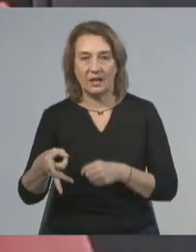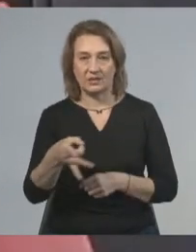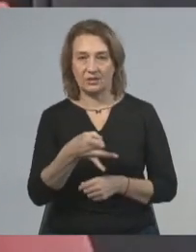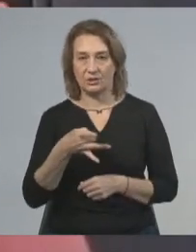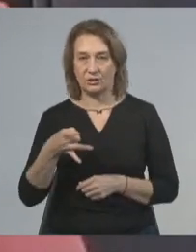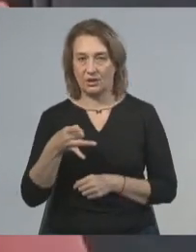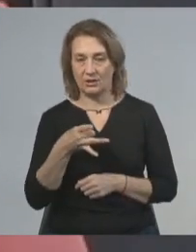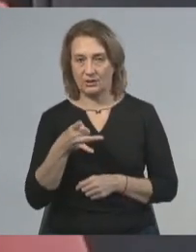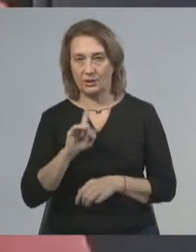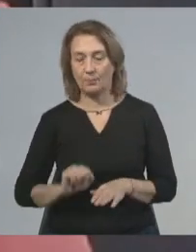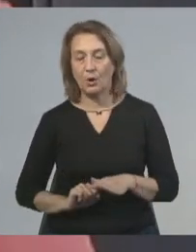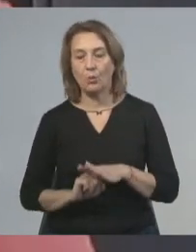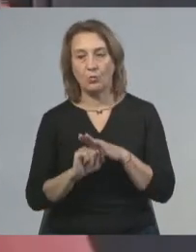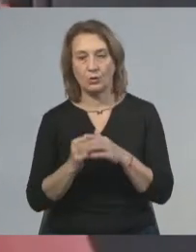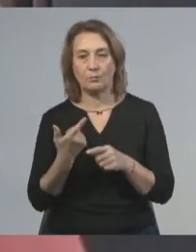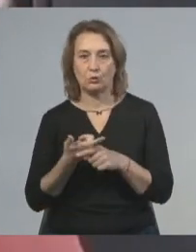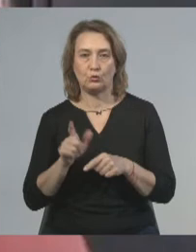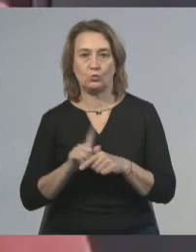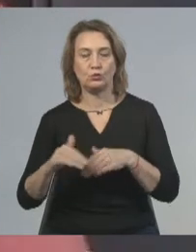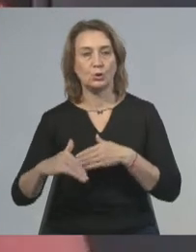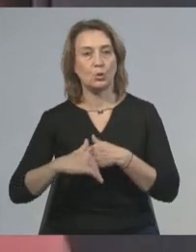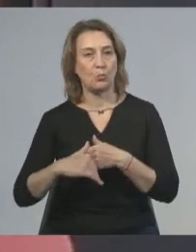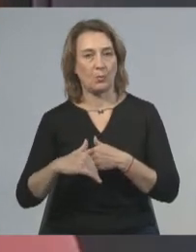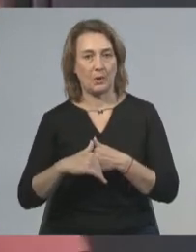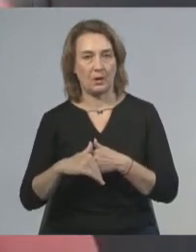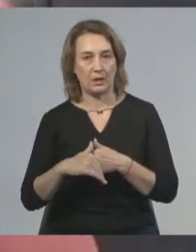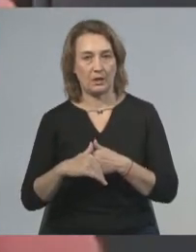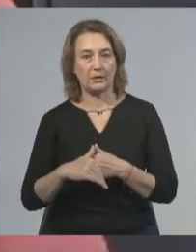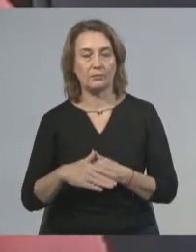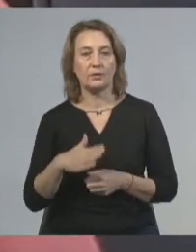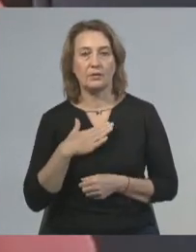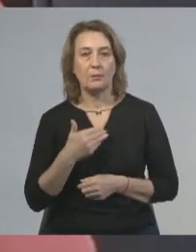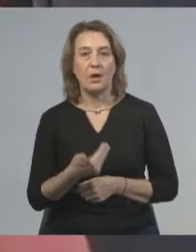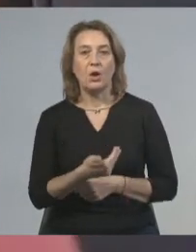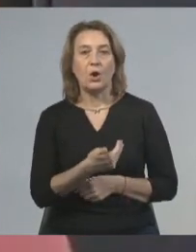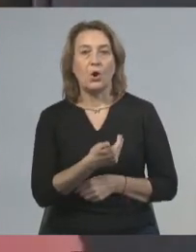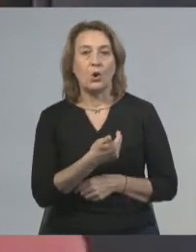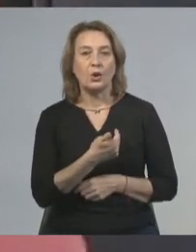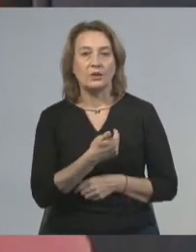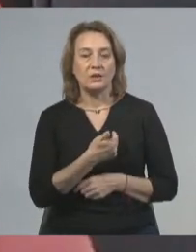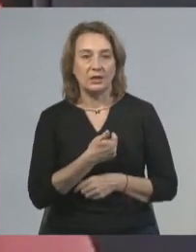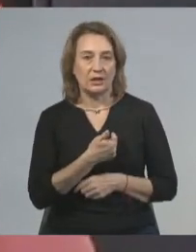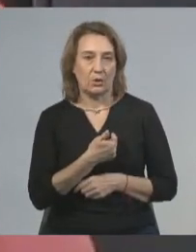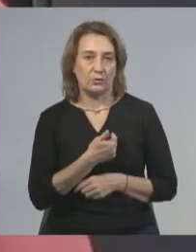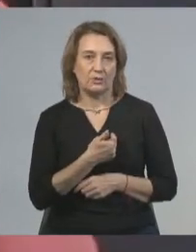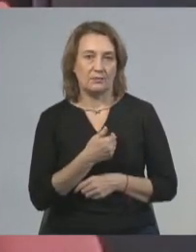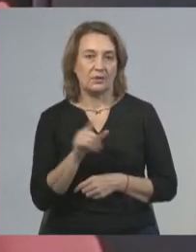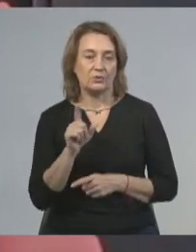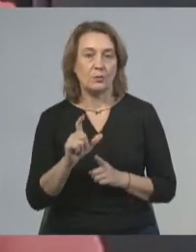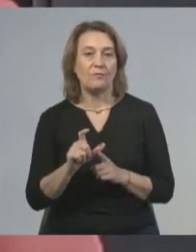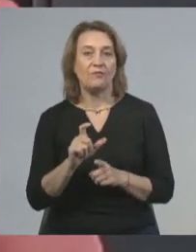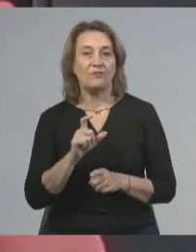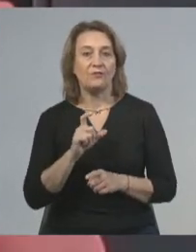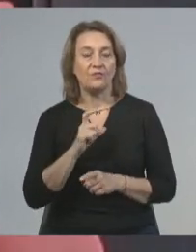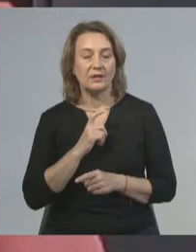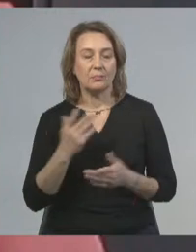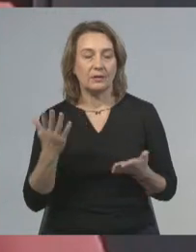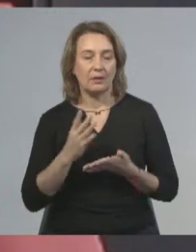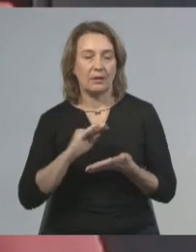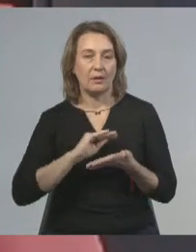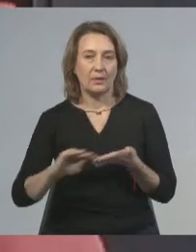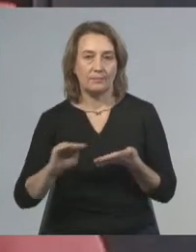opora network they really help us and we would like this cooperation to